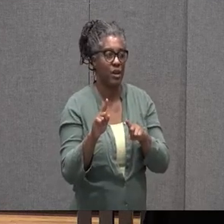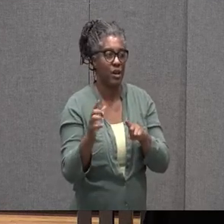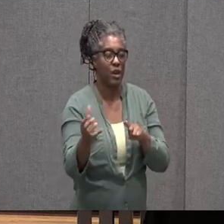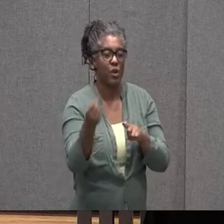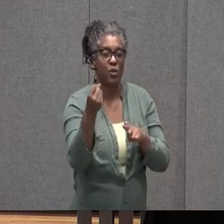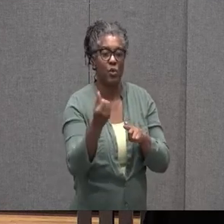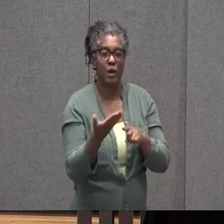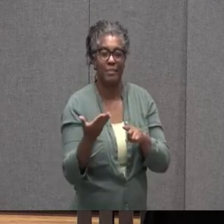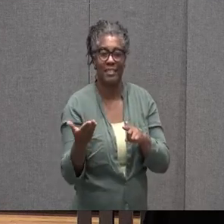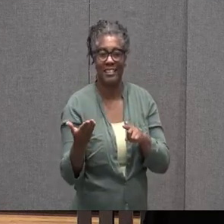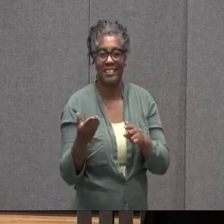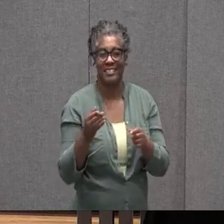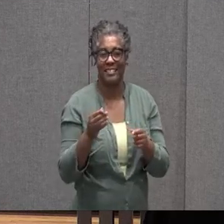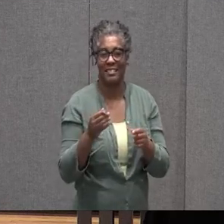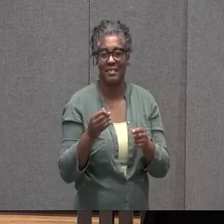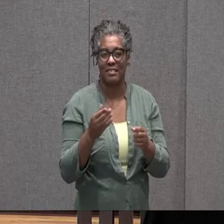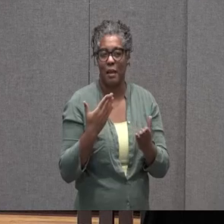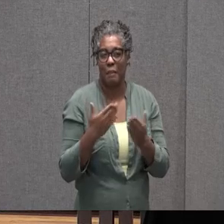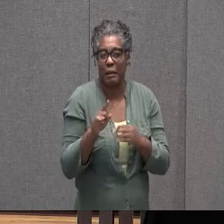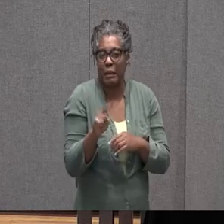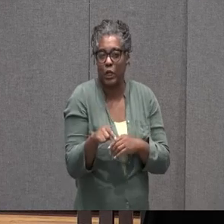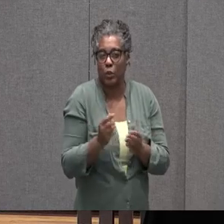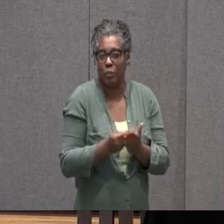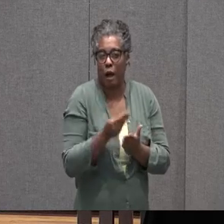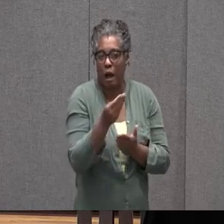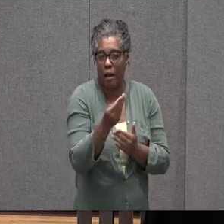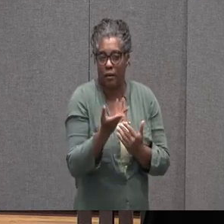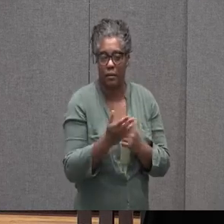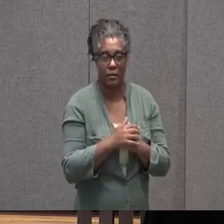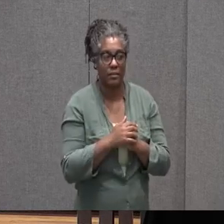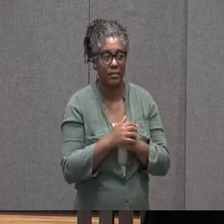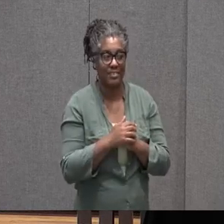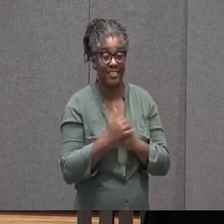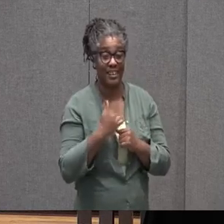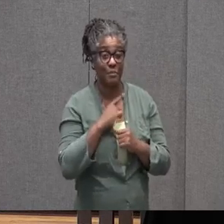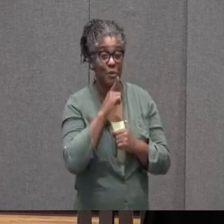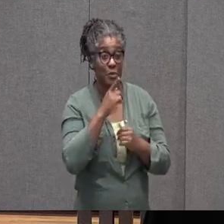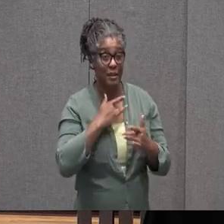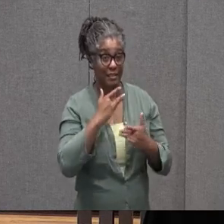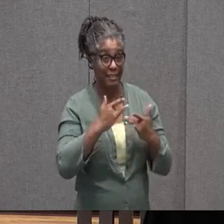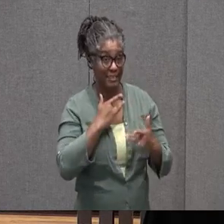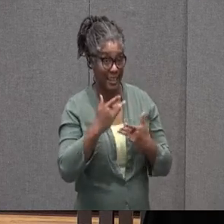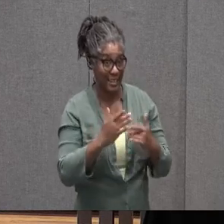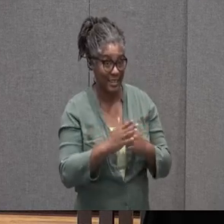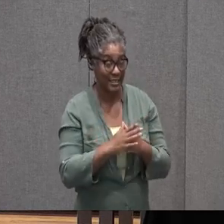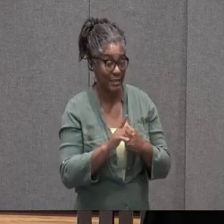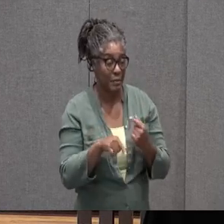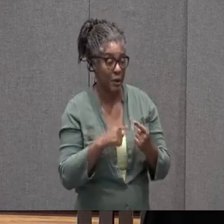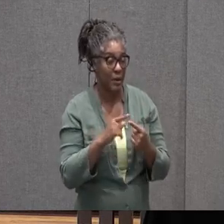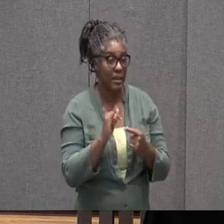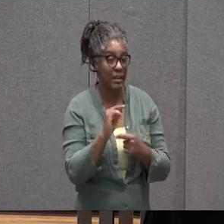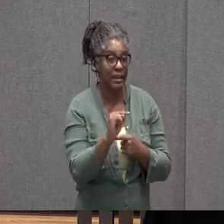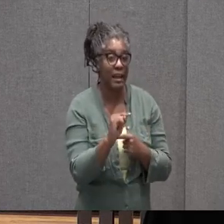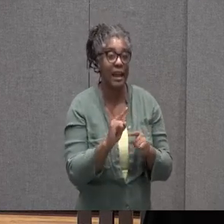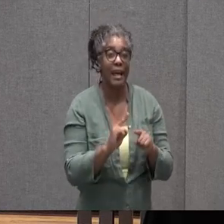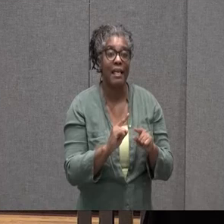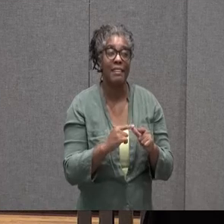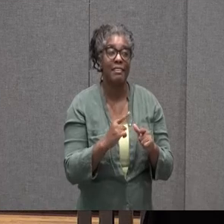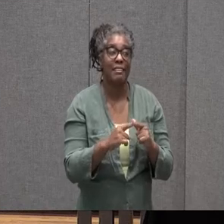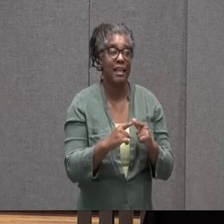that I may have to buy. So I'm real excited about it. Then I went and I found my hand